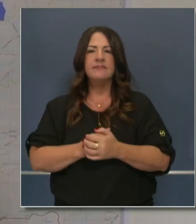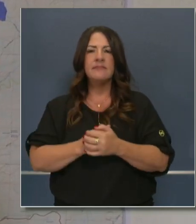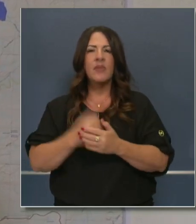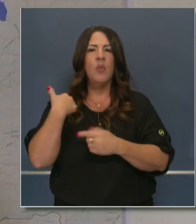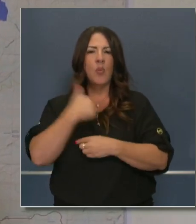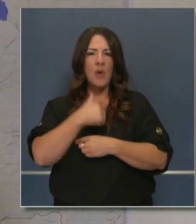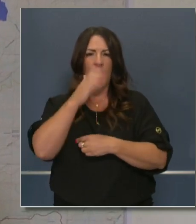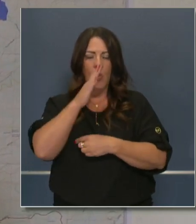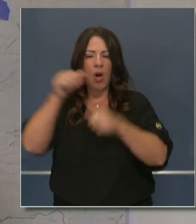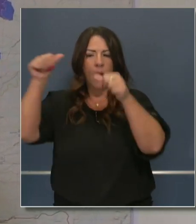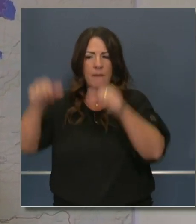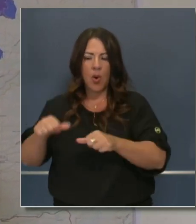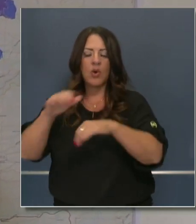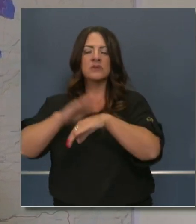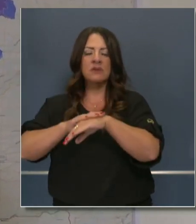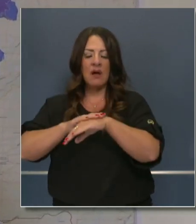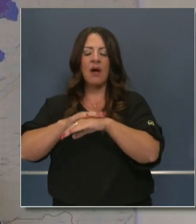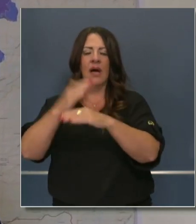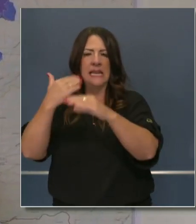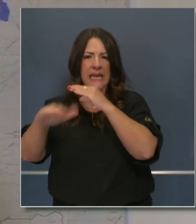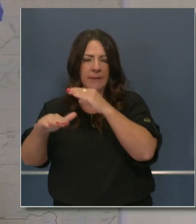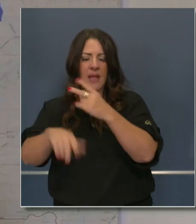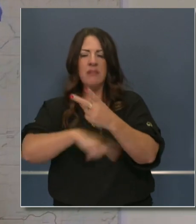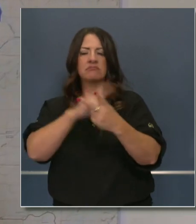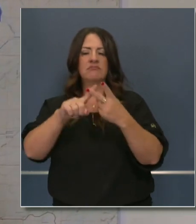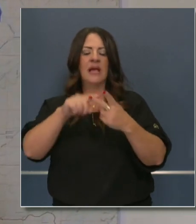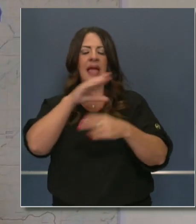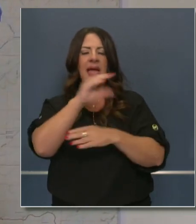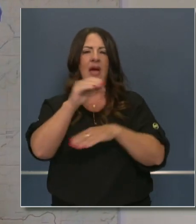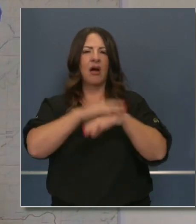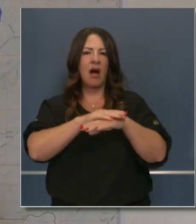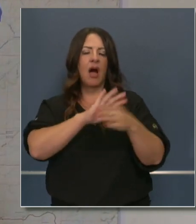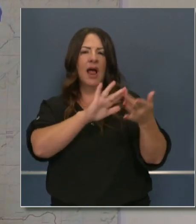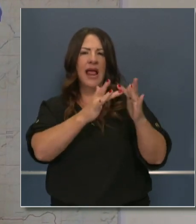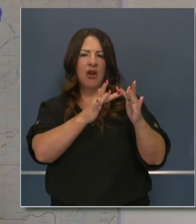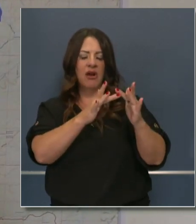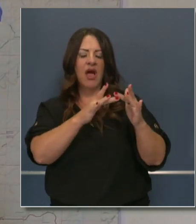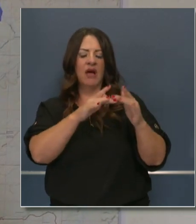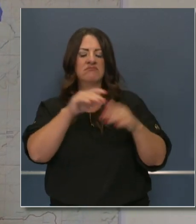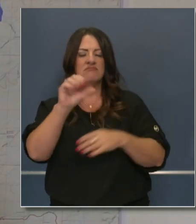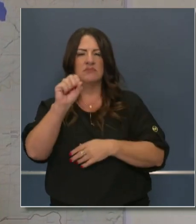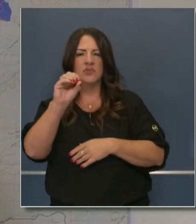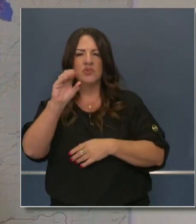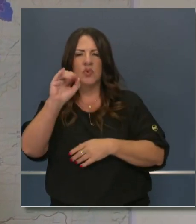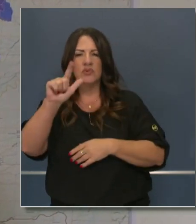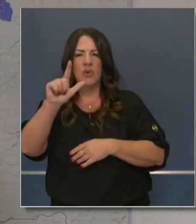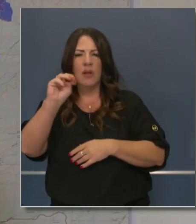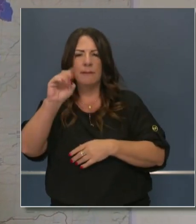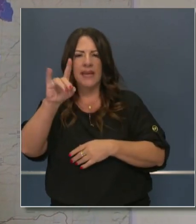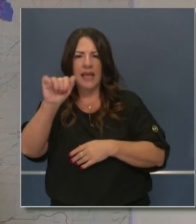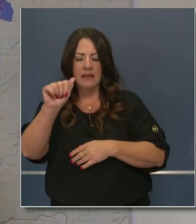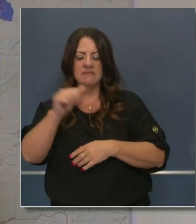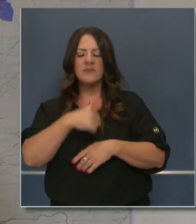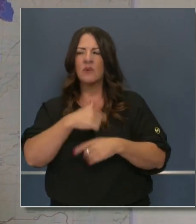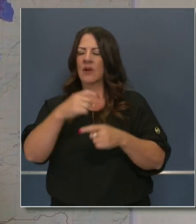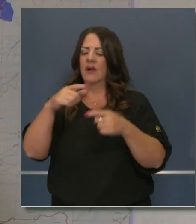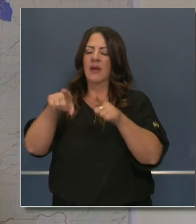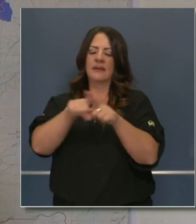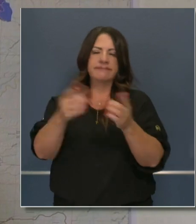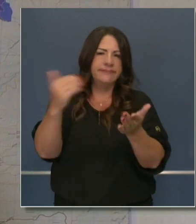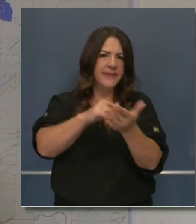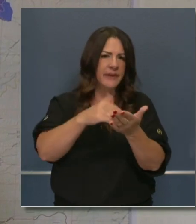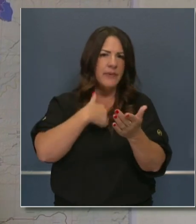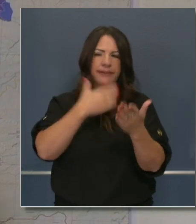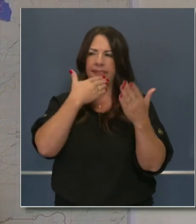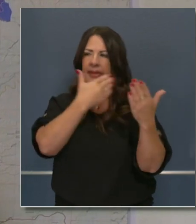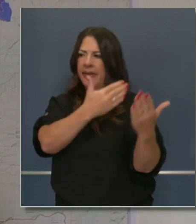and social media before 7 a.m. and 7 p.m. Again, just wanted to thank all of our partners throughout this incident,